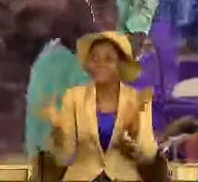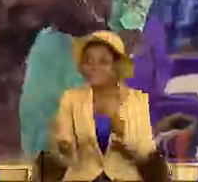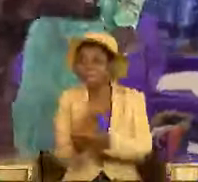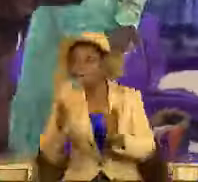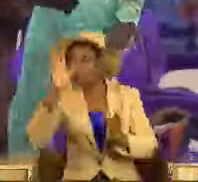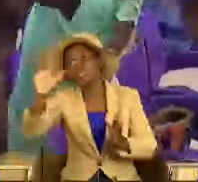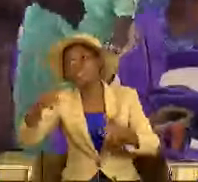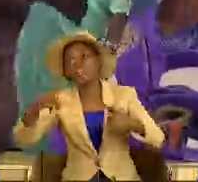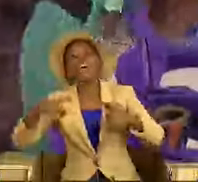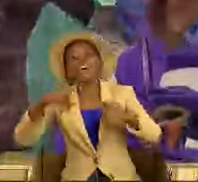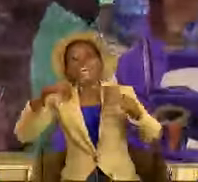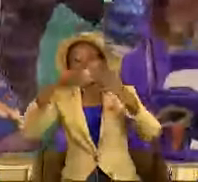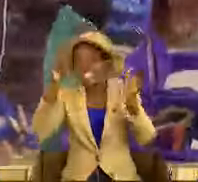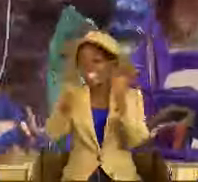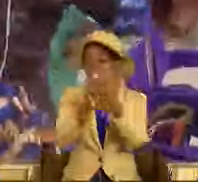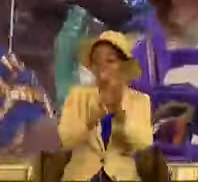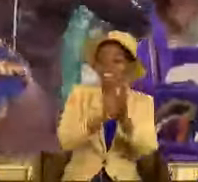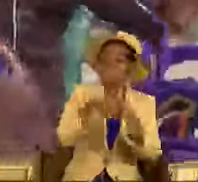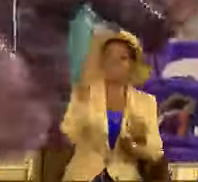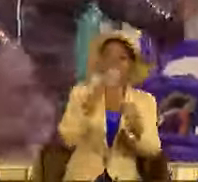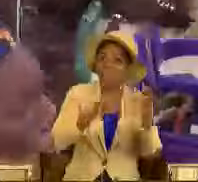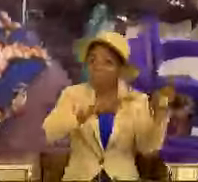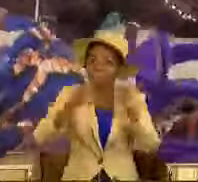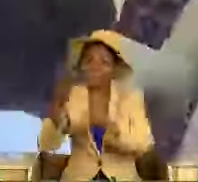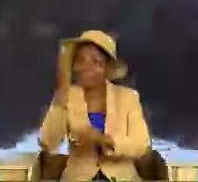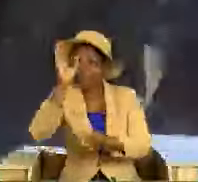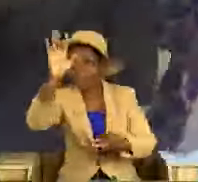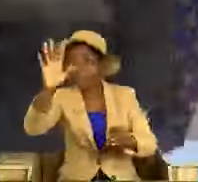every move of your enemies have become your